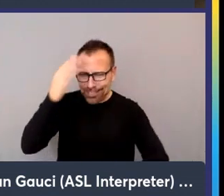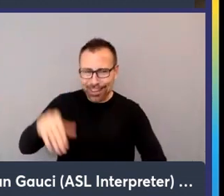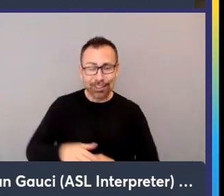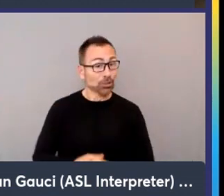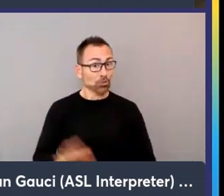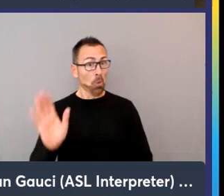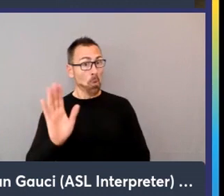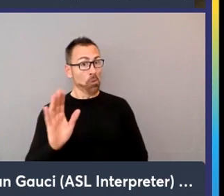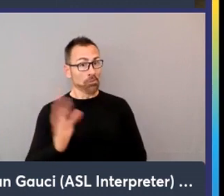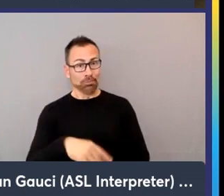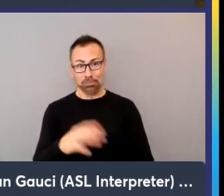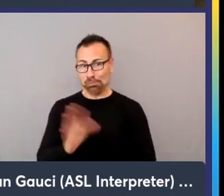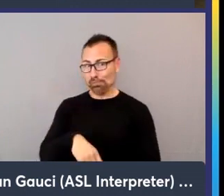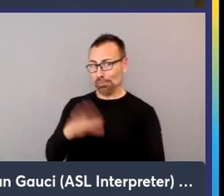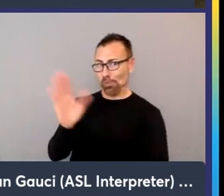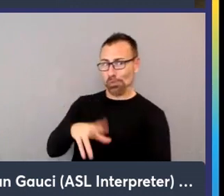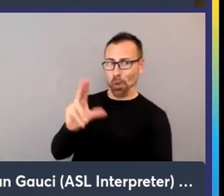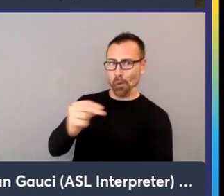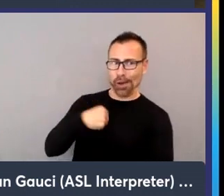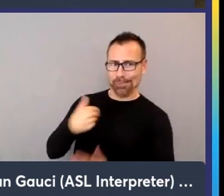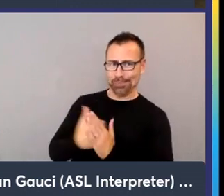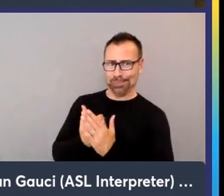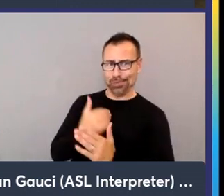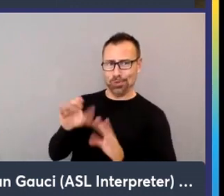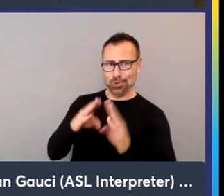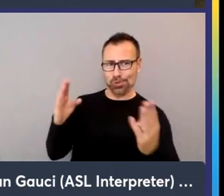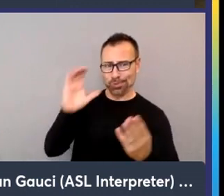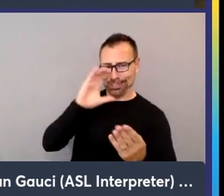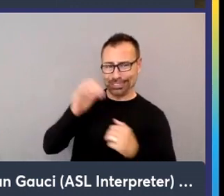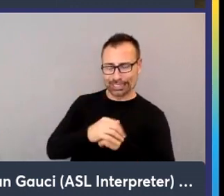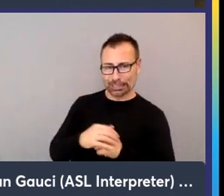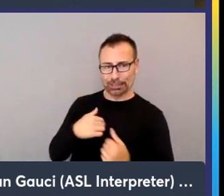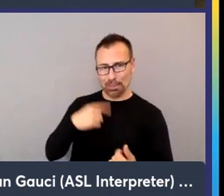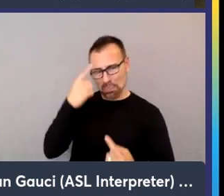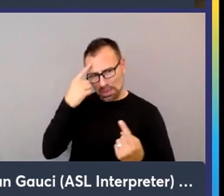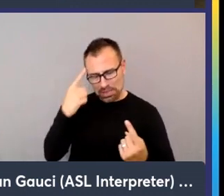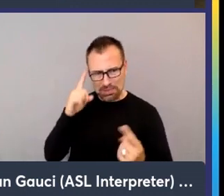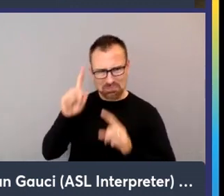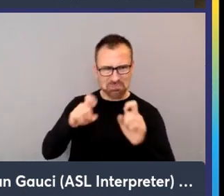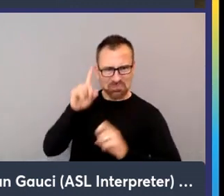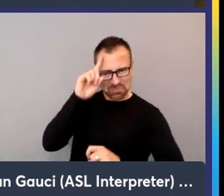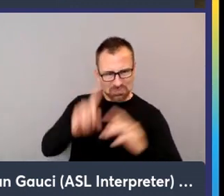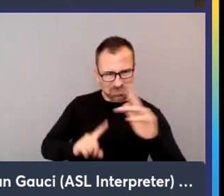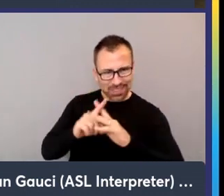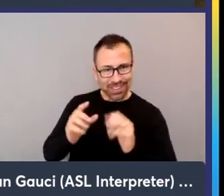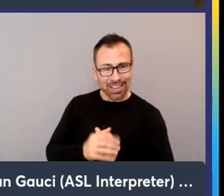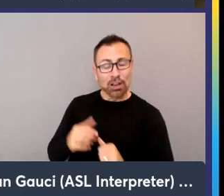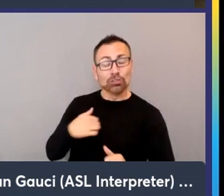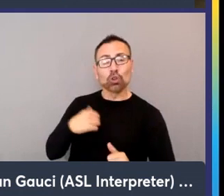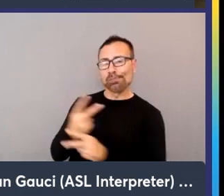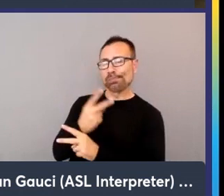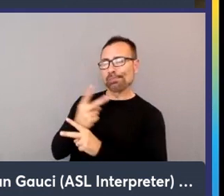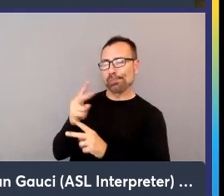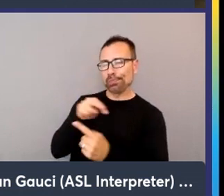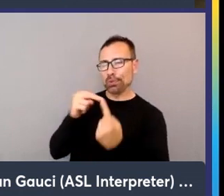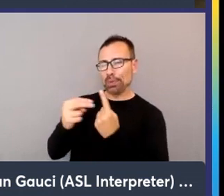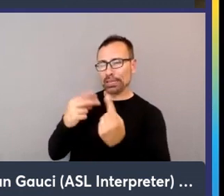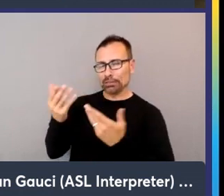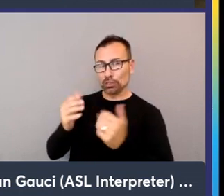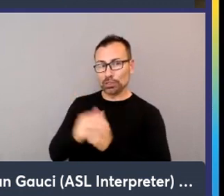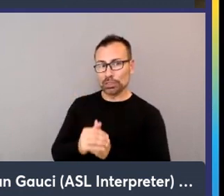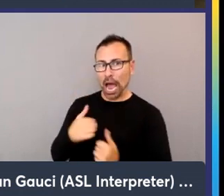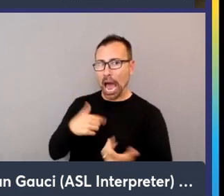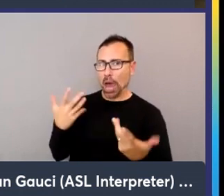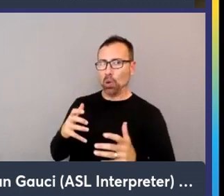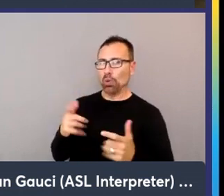I'm definitely new to OpenSearch, right? So I'm like thinking, okay, well, I understand, you know, from a compute perspective, serverless, right? I don't want to manage servers,